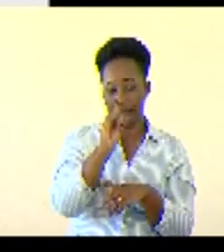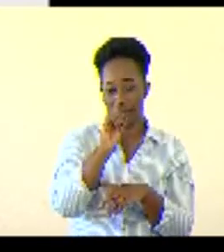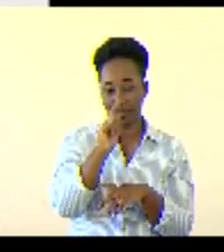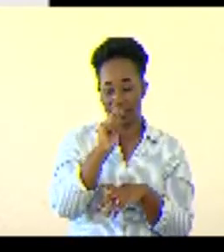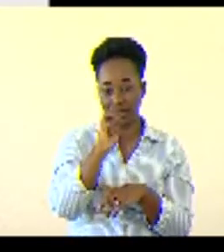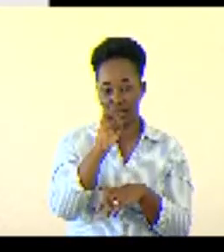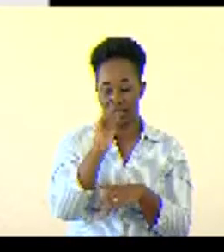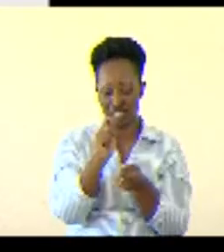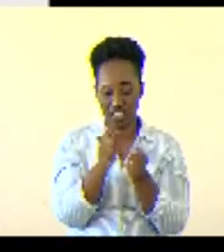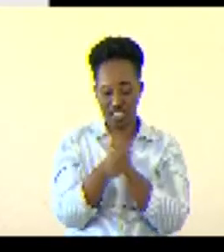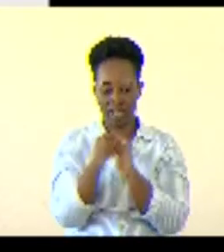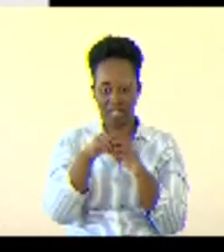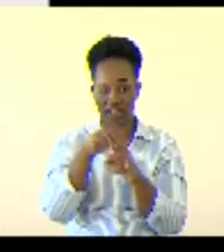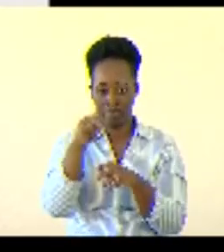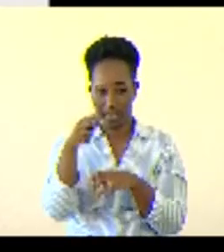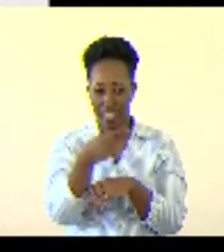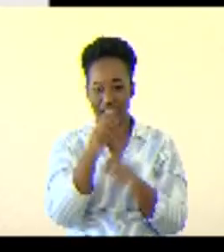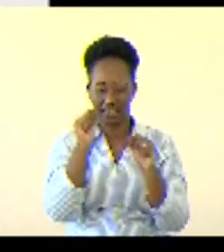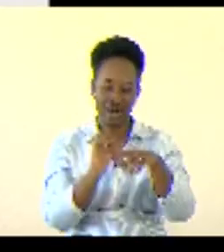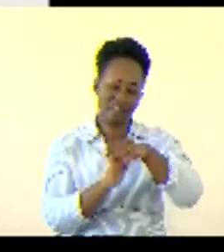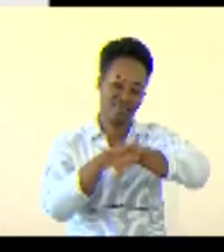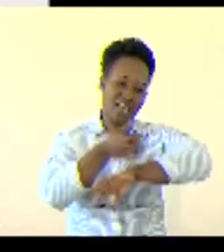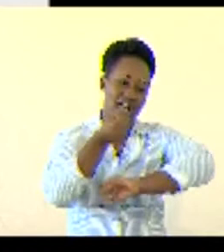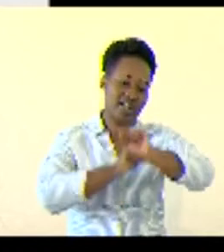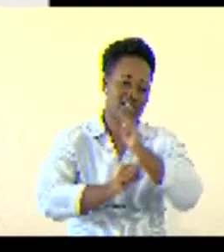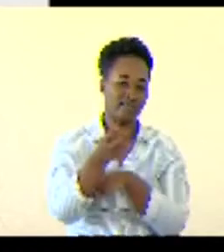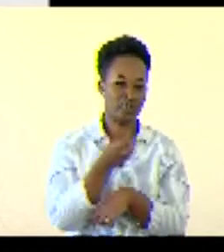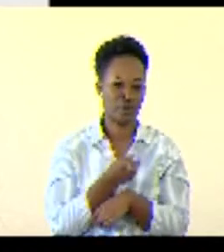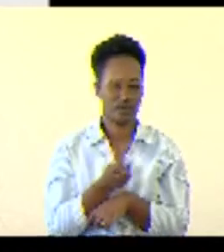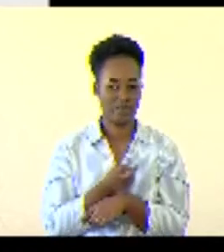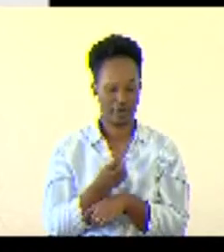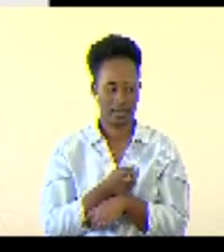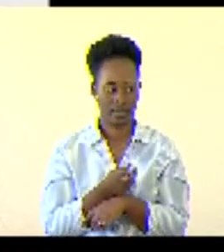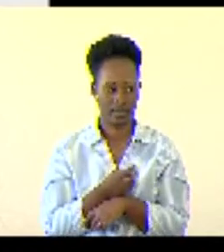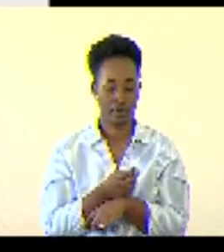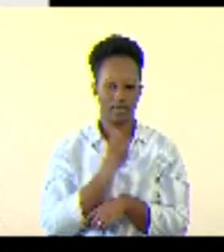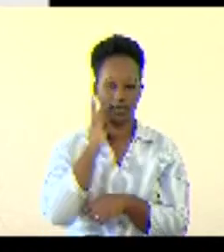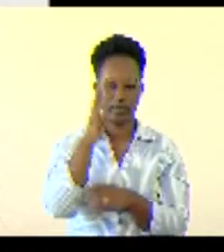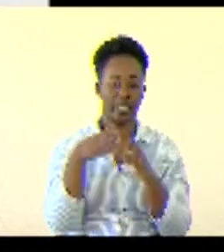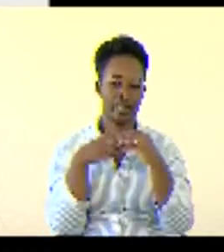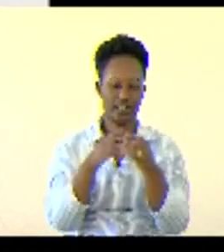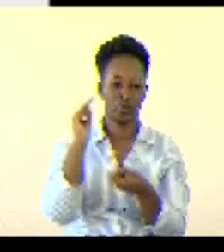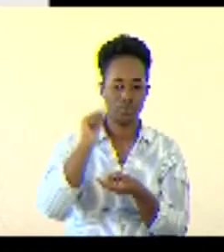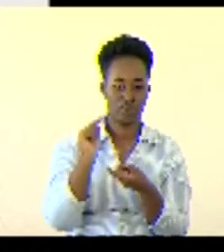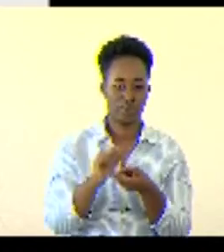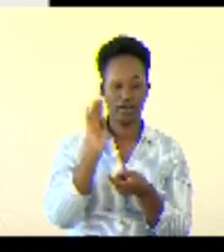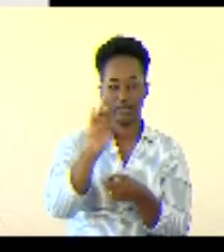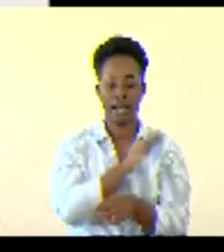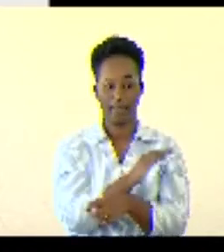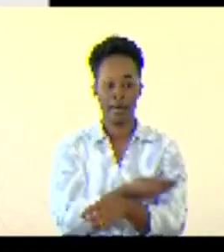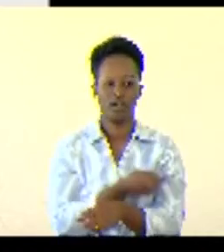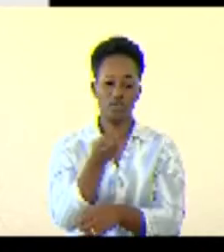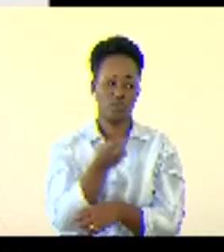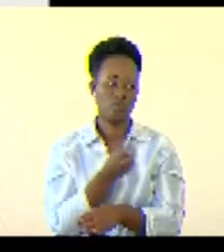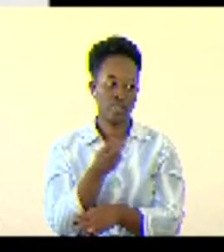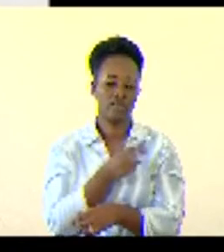pH, that one will affect the active transport. This will lead to reduce the ability to transport